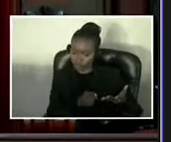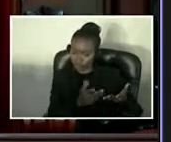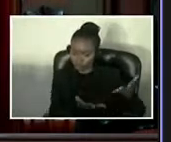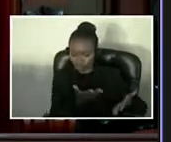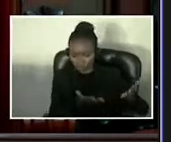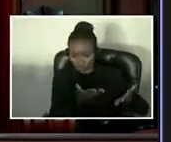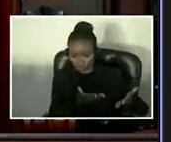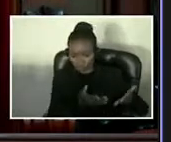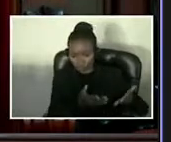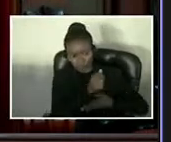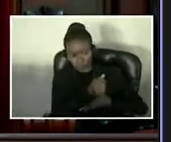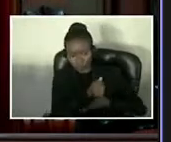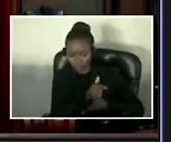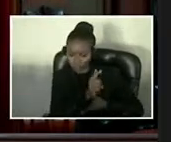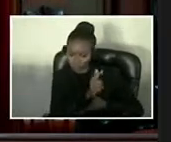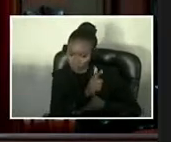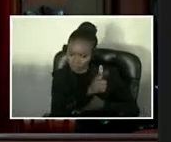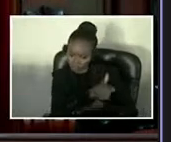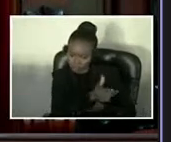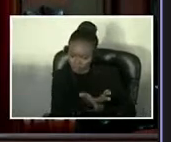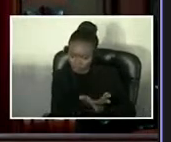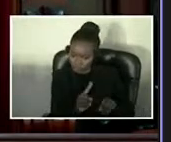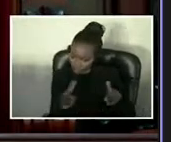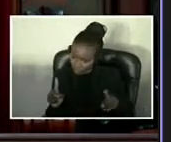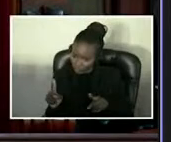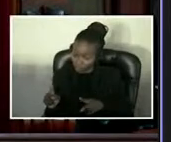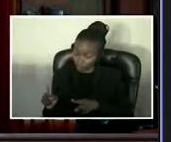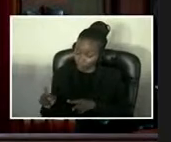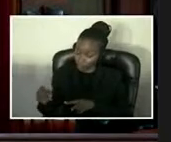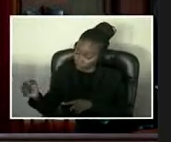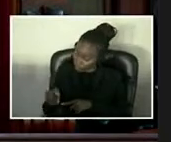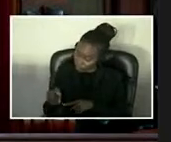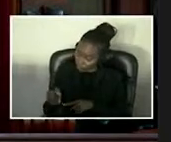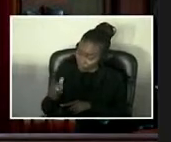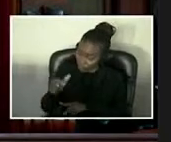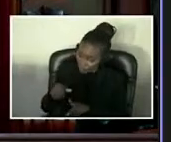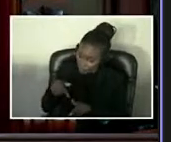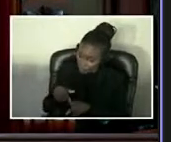her during the next month chairperson